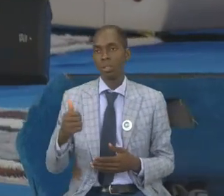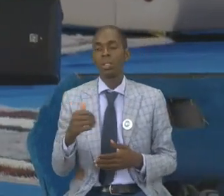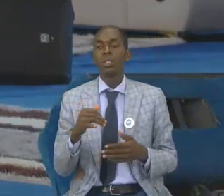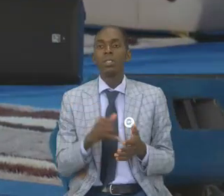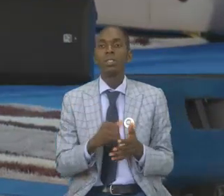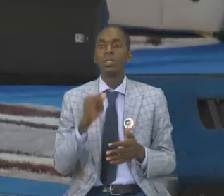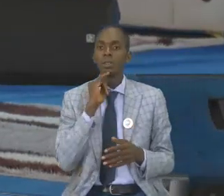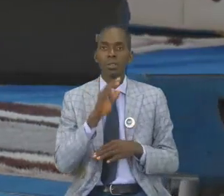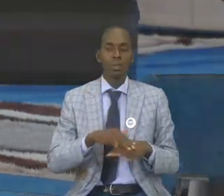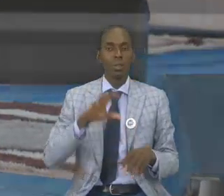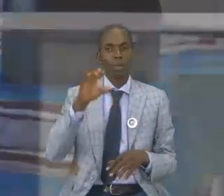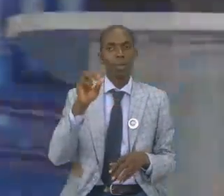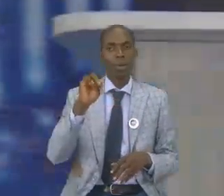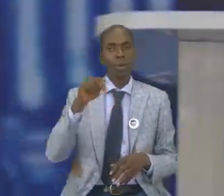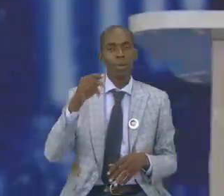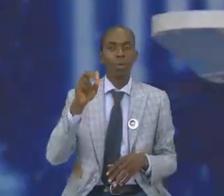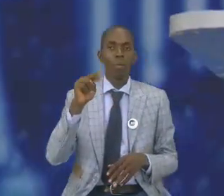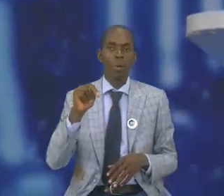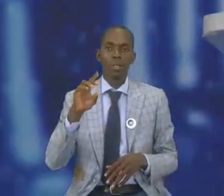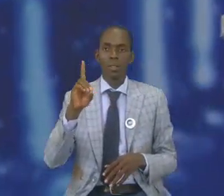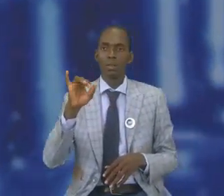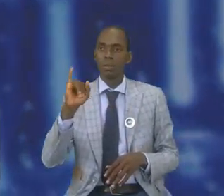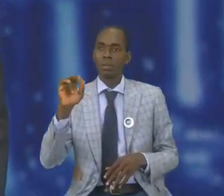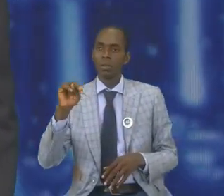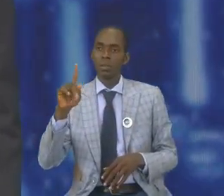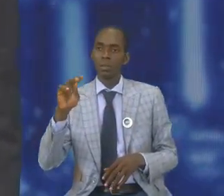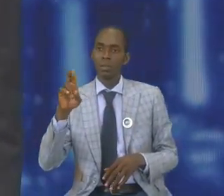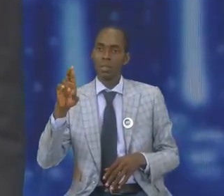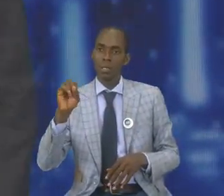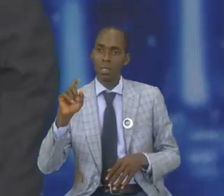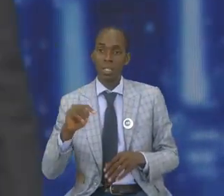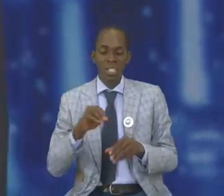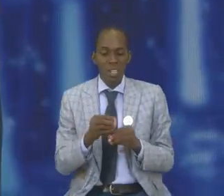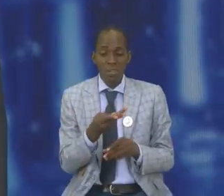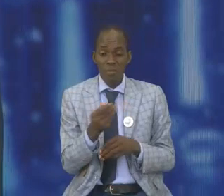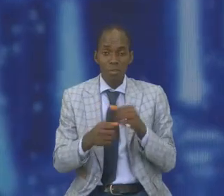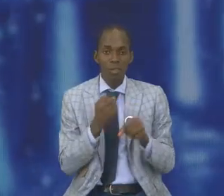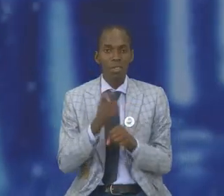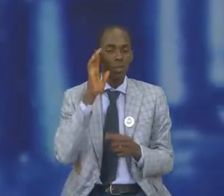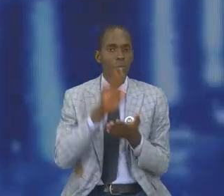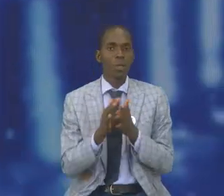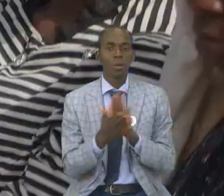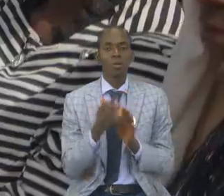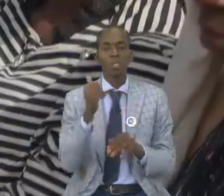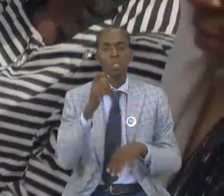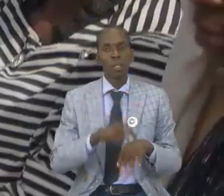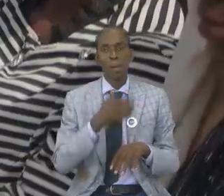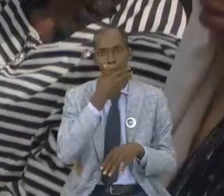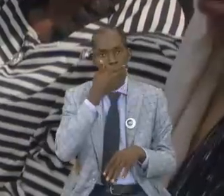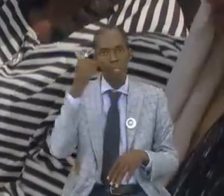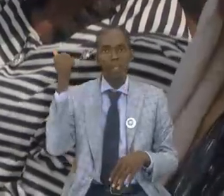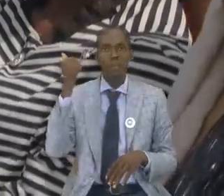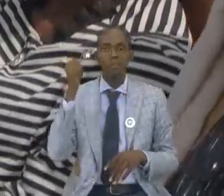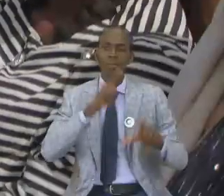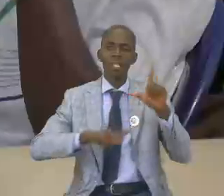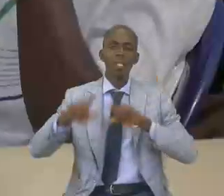and you move on like that and move on like that. In a few years you'll become 10 times better. Amen.